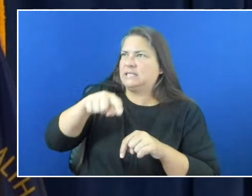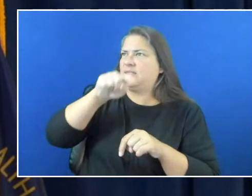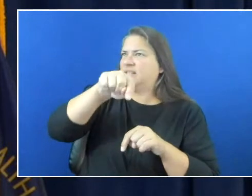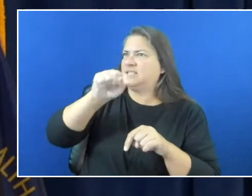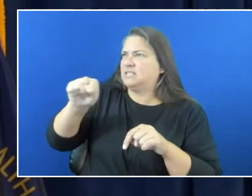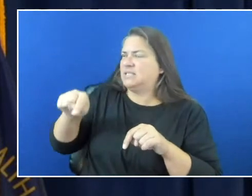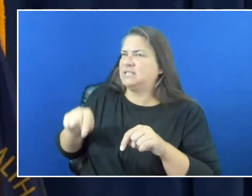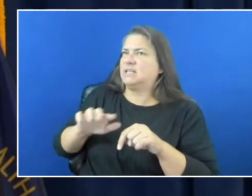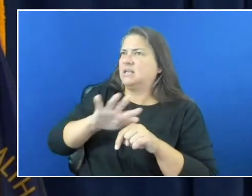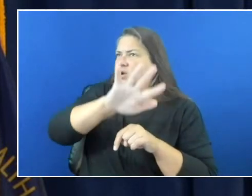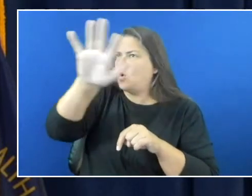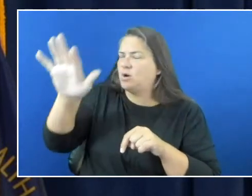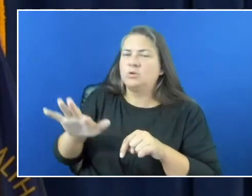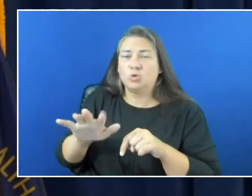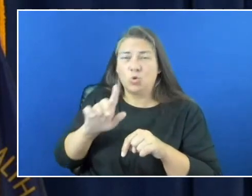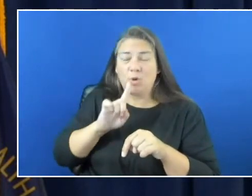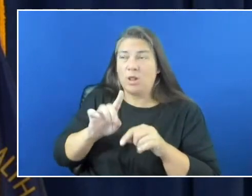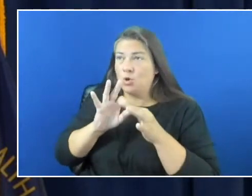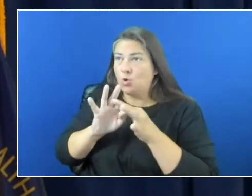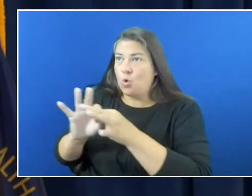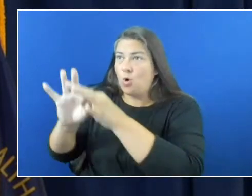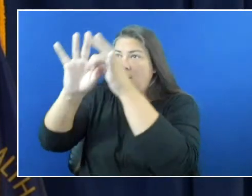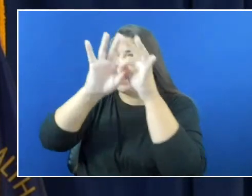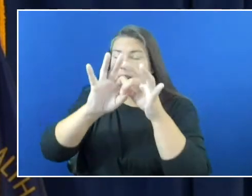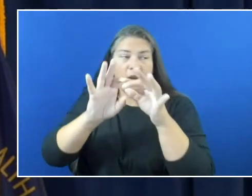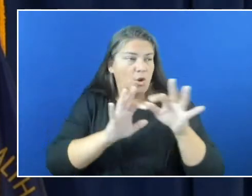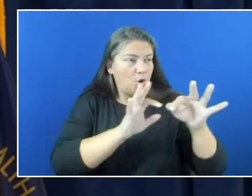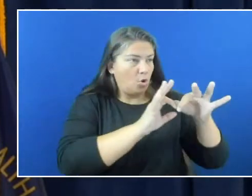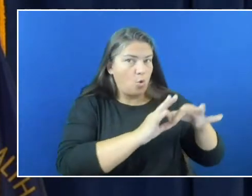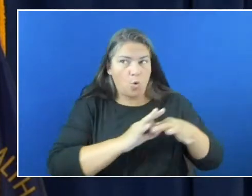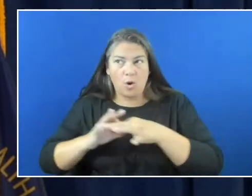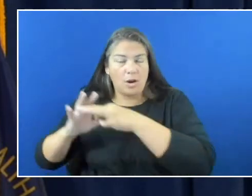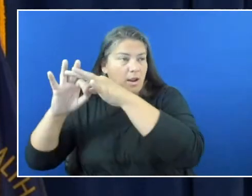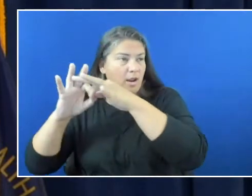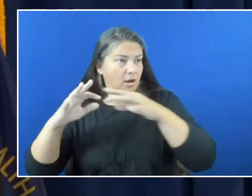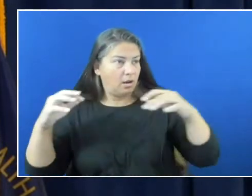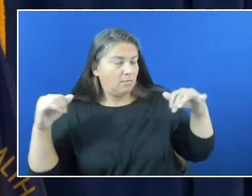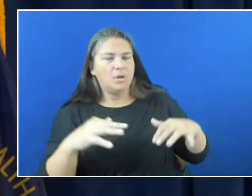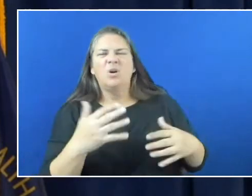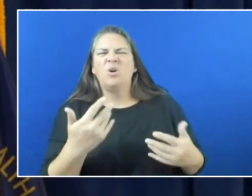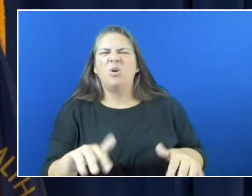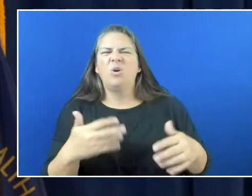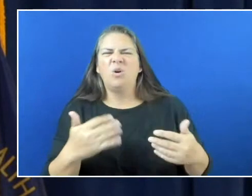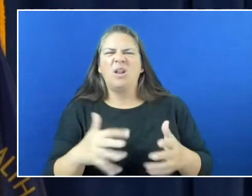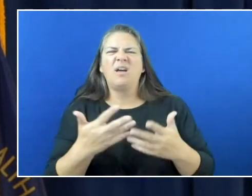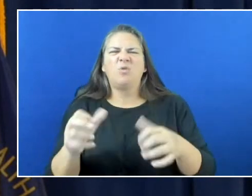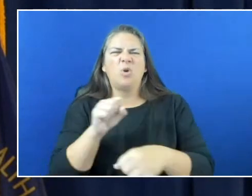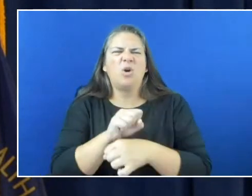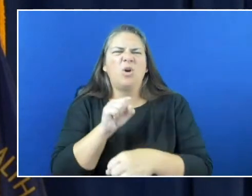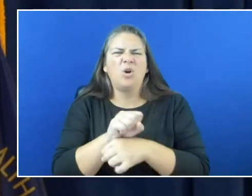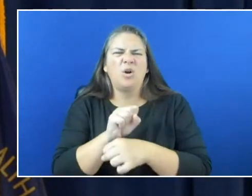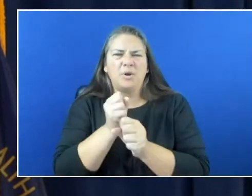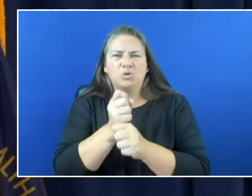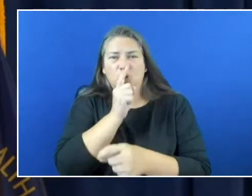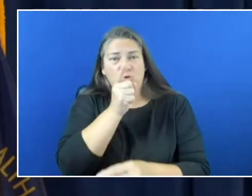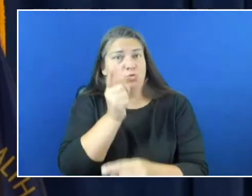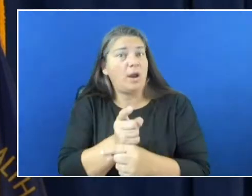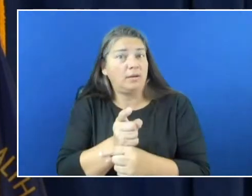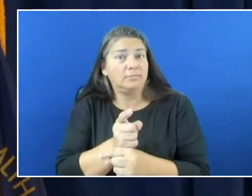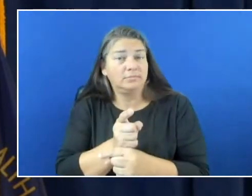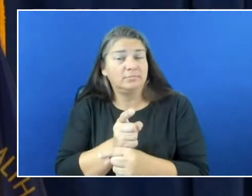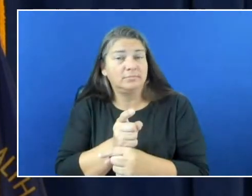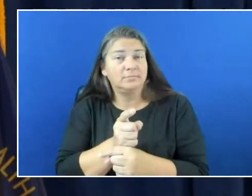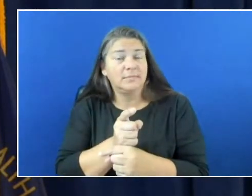but doing it in this way, I do think helps to make sure that it's done right. And it also brings more attention to